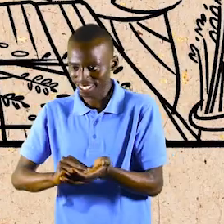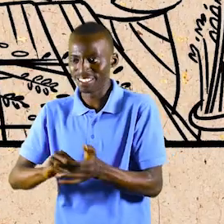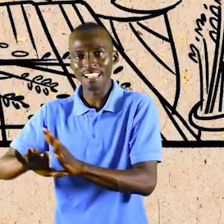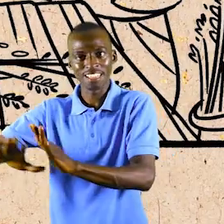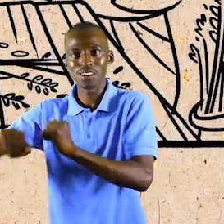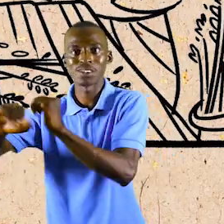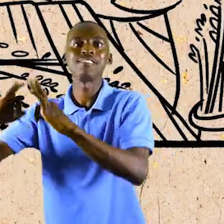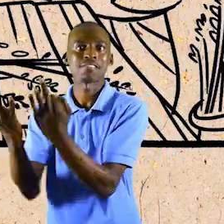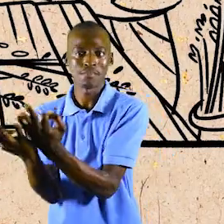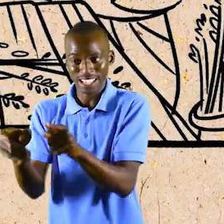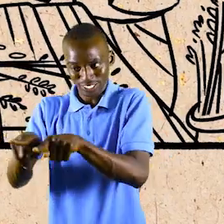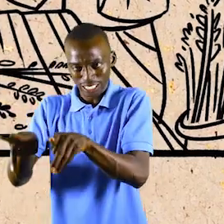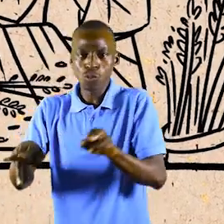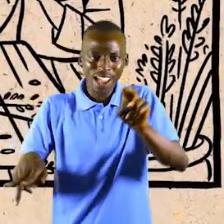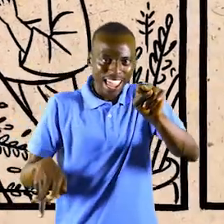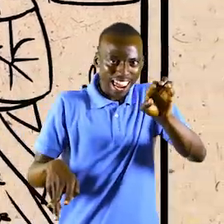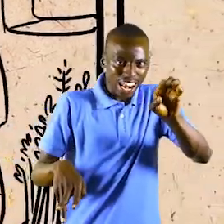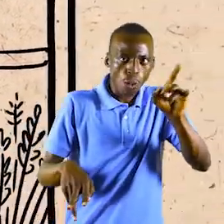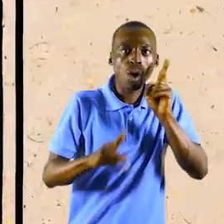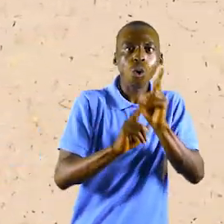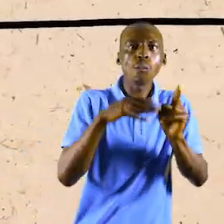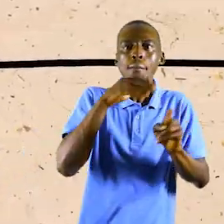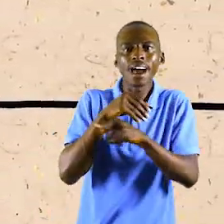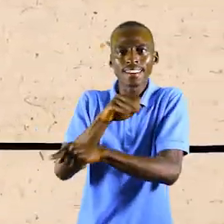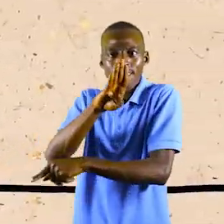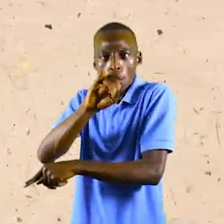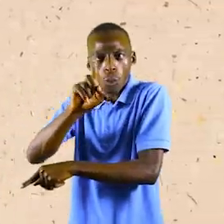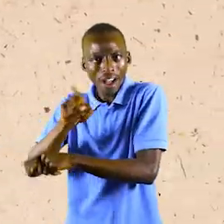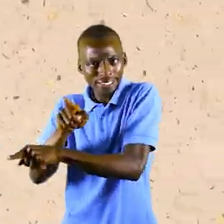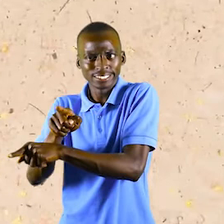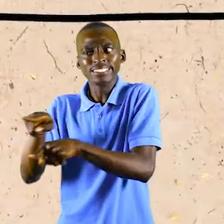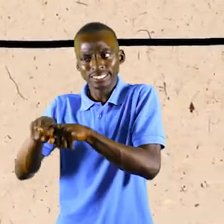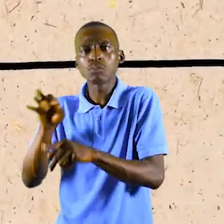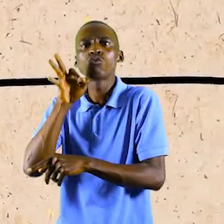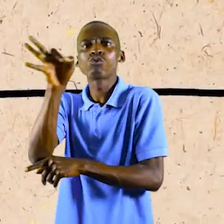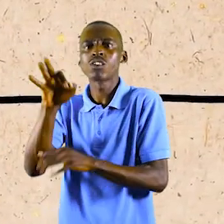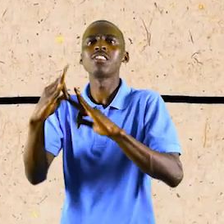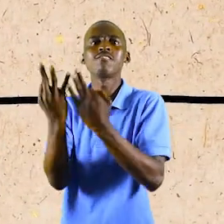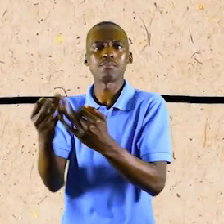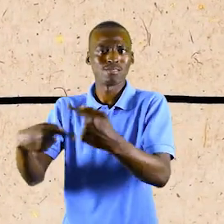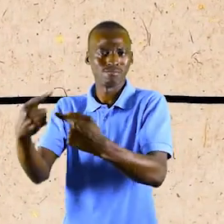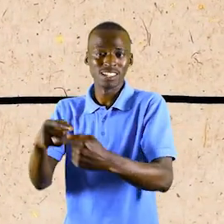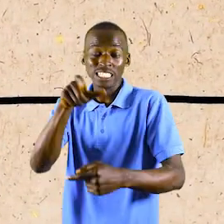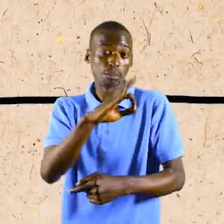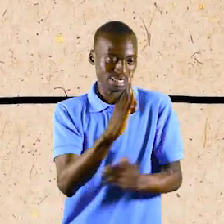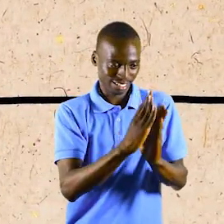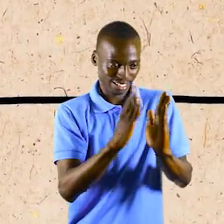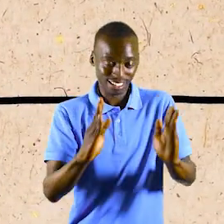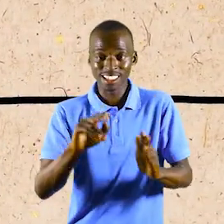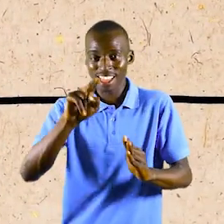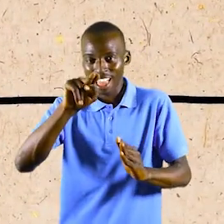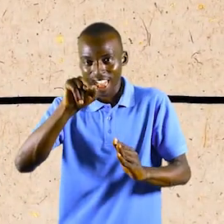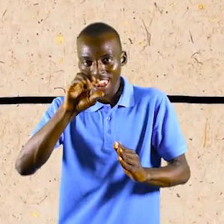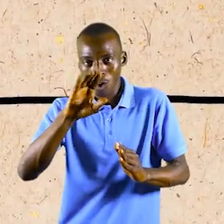protect that family. So Naomi, she begins to hope that perhaps there might still be a future for her family. Chapter 3 begins with